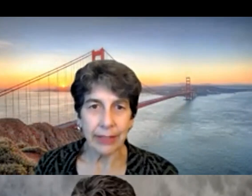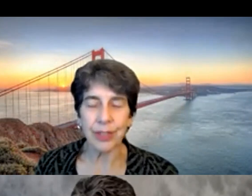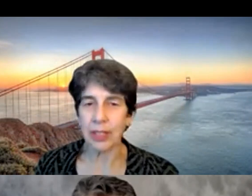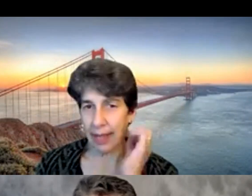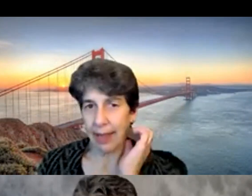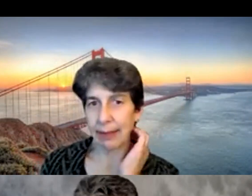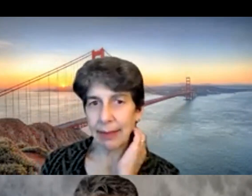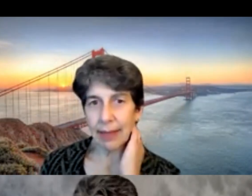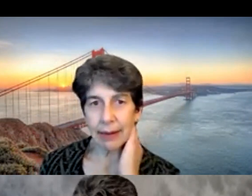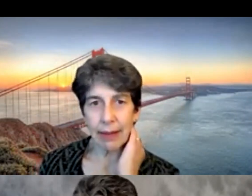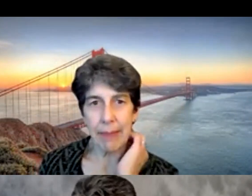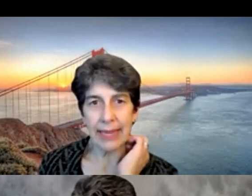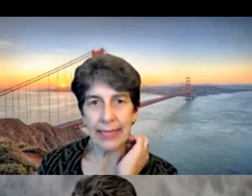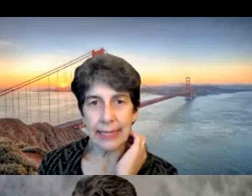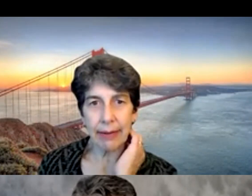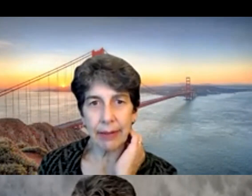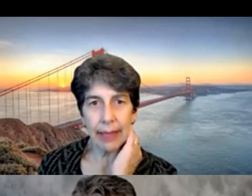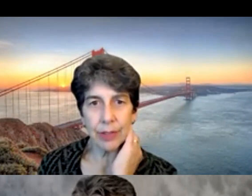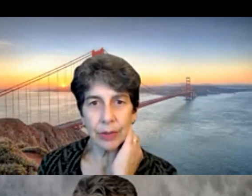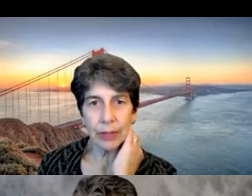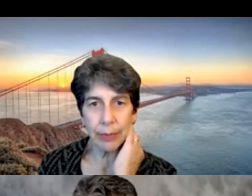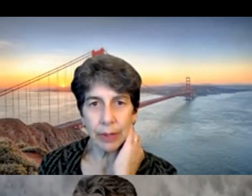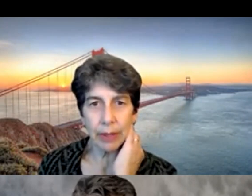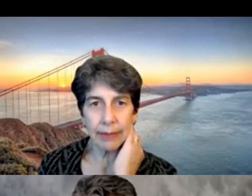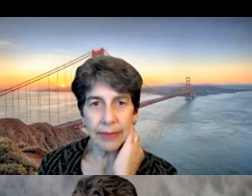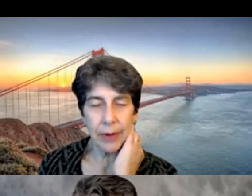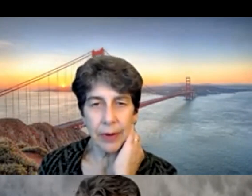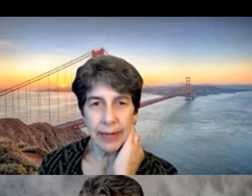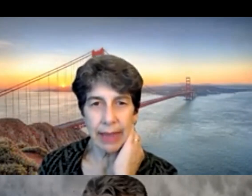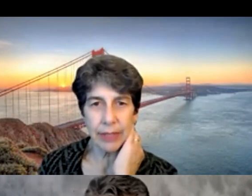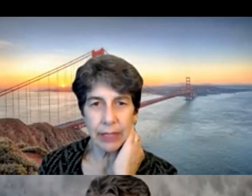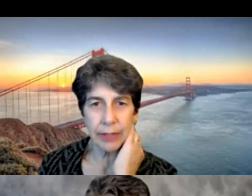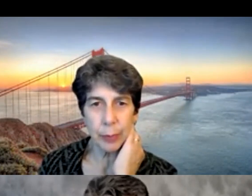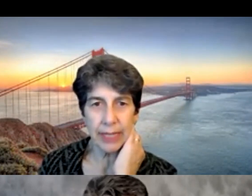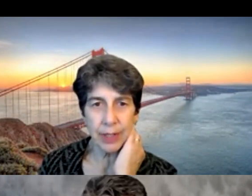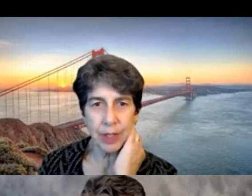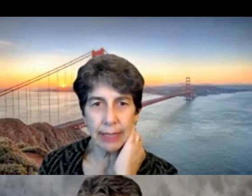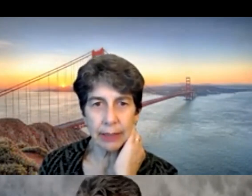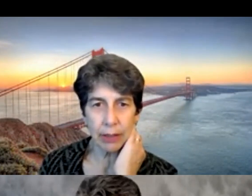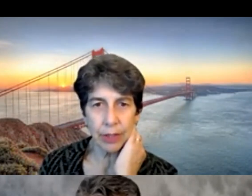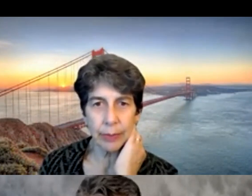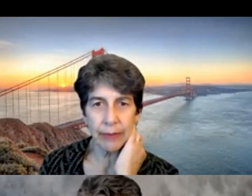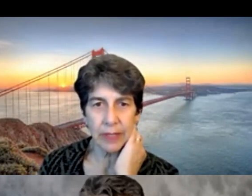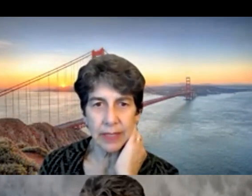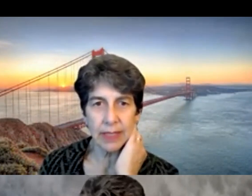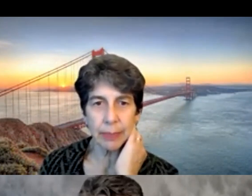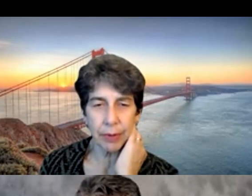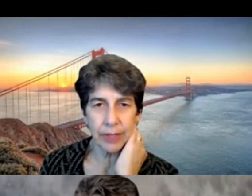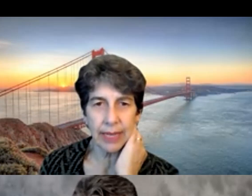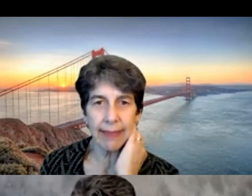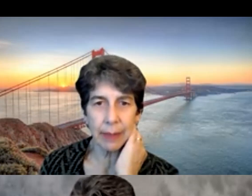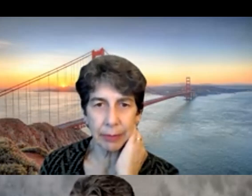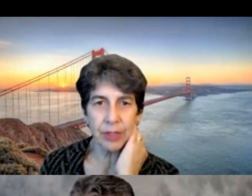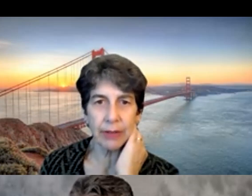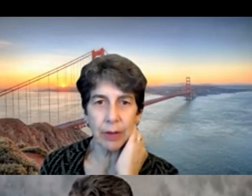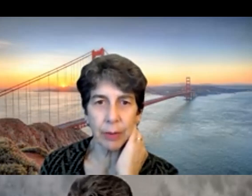the Marty's just saying that Maggie Dowling and Joan Lee would love the focus on housing and transportation and long-term services and